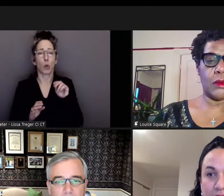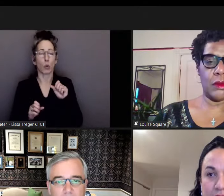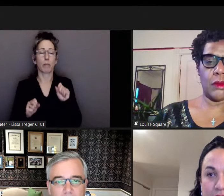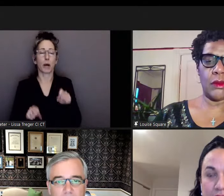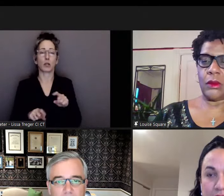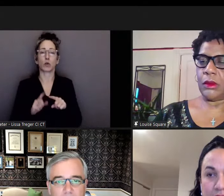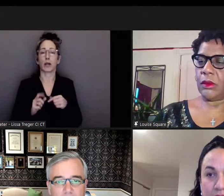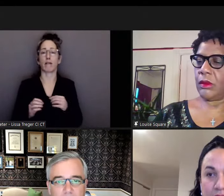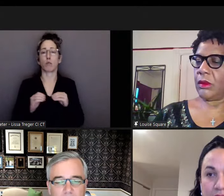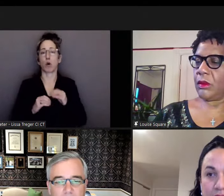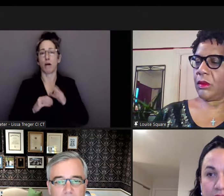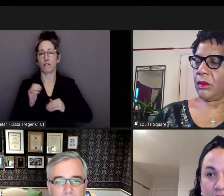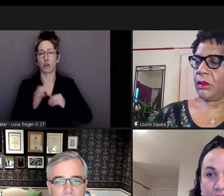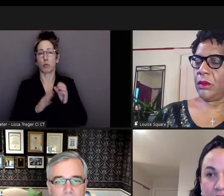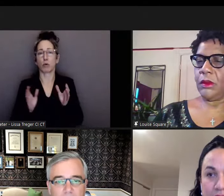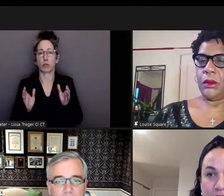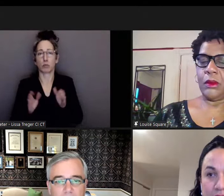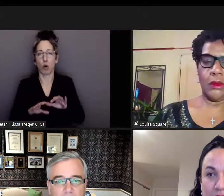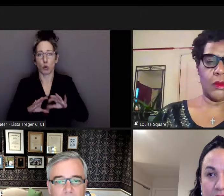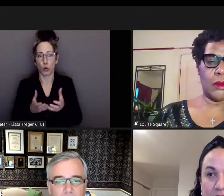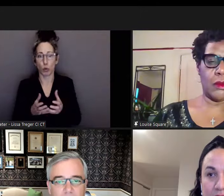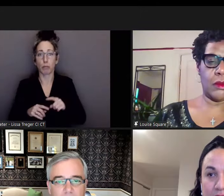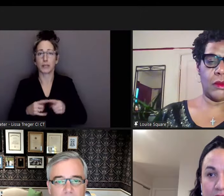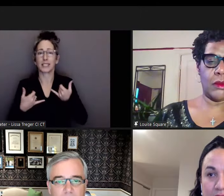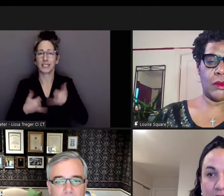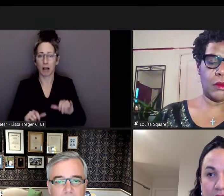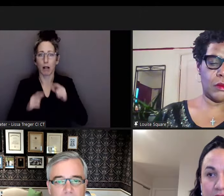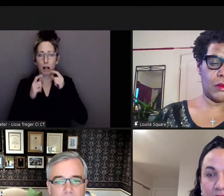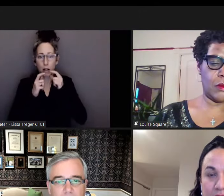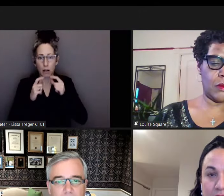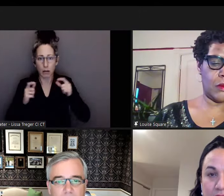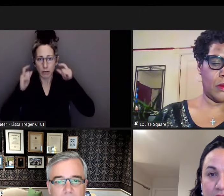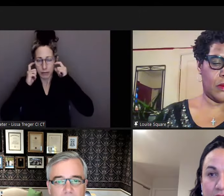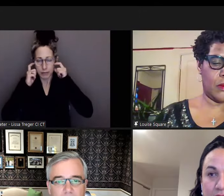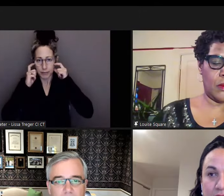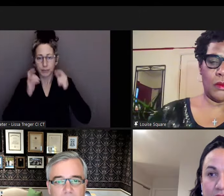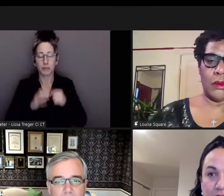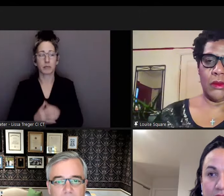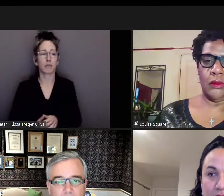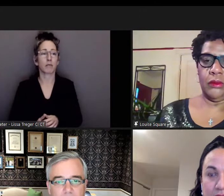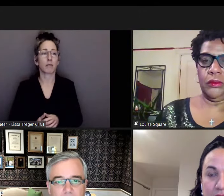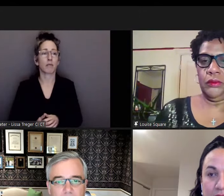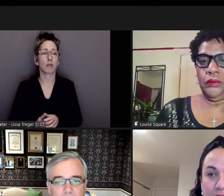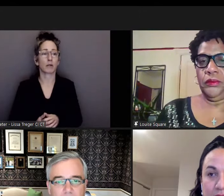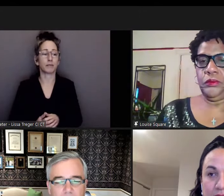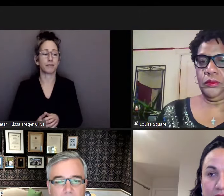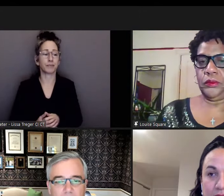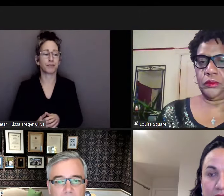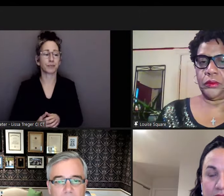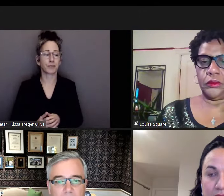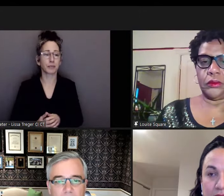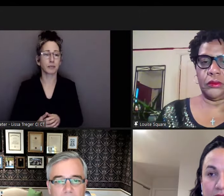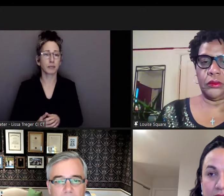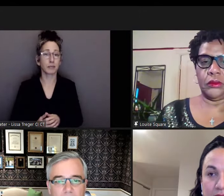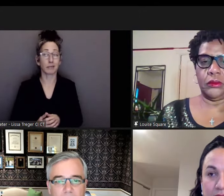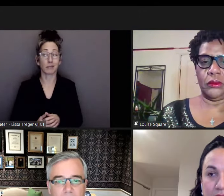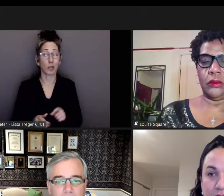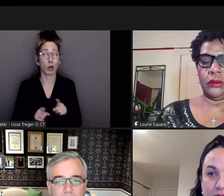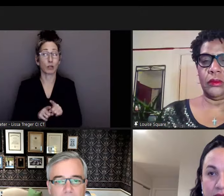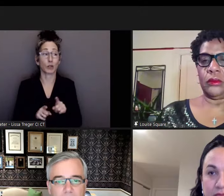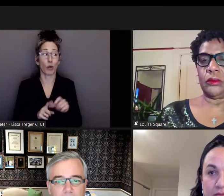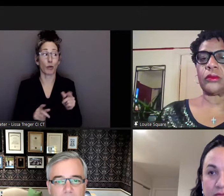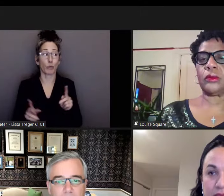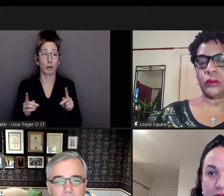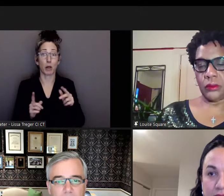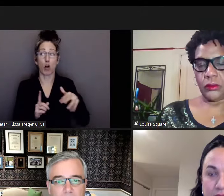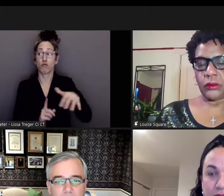your small group settings, but still practice precautions. And the other reason for that is that, everyone around you is also not vaccinated.